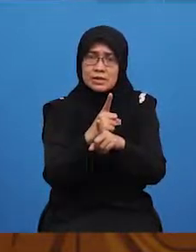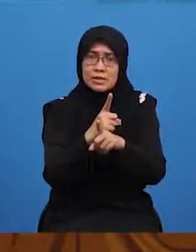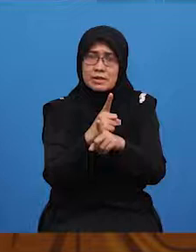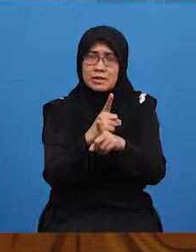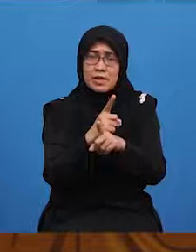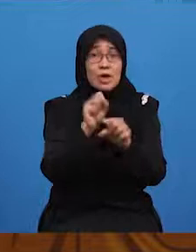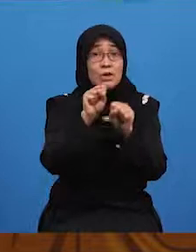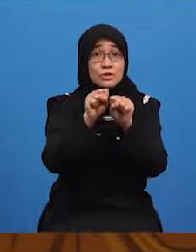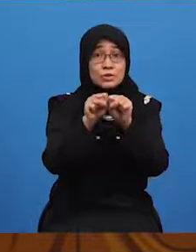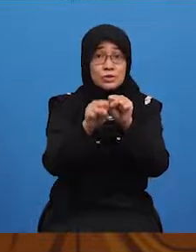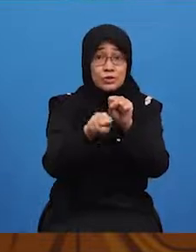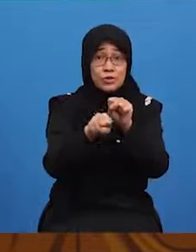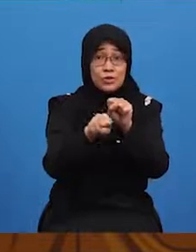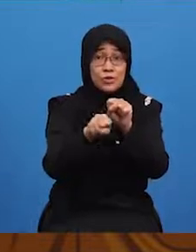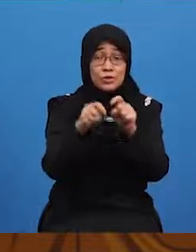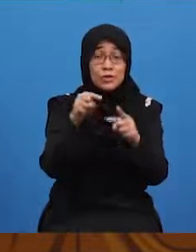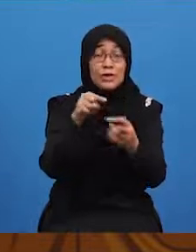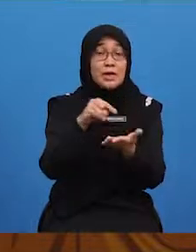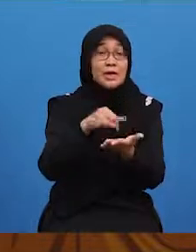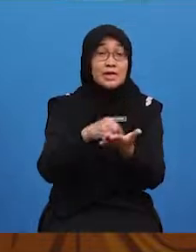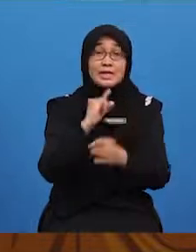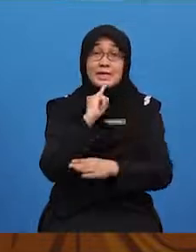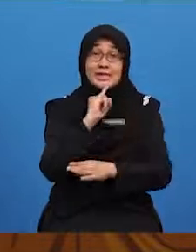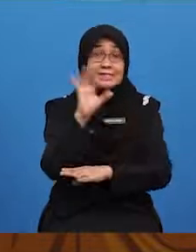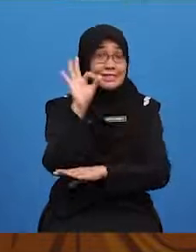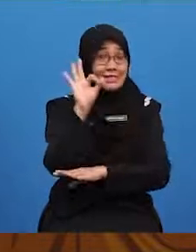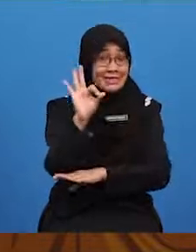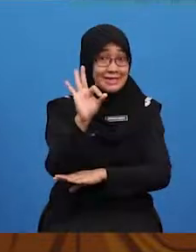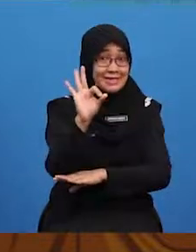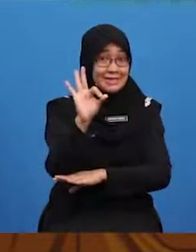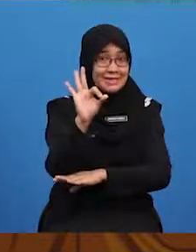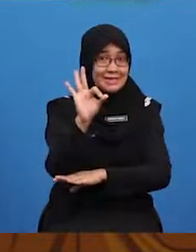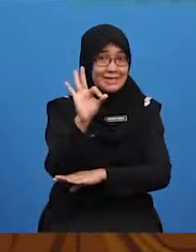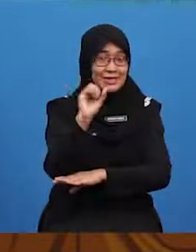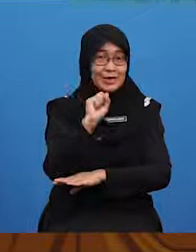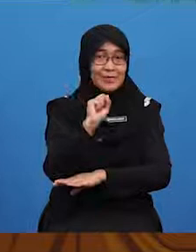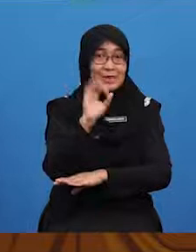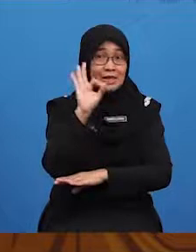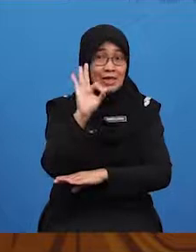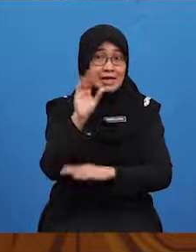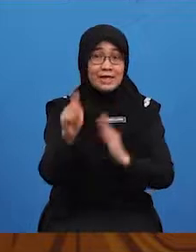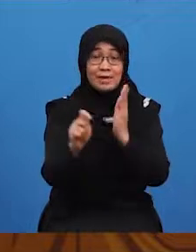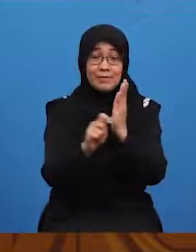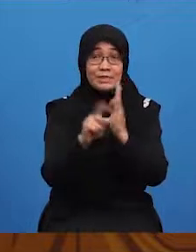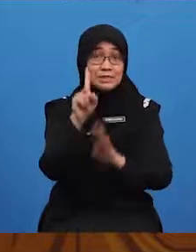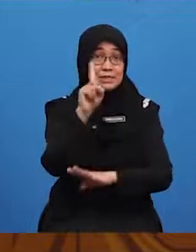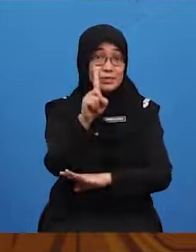to 10. So, it is 9. 9 plus 1.